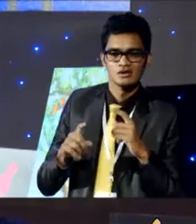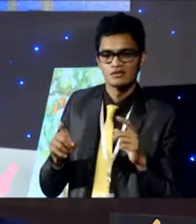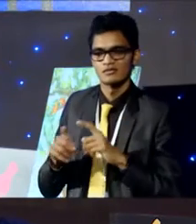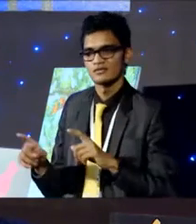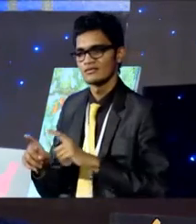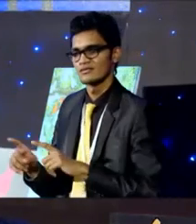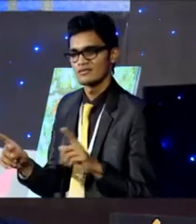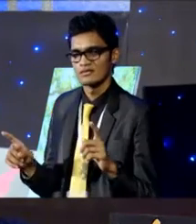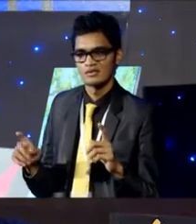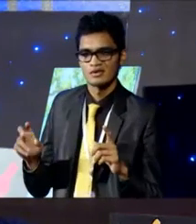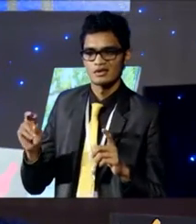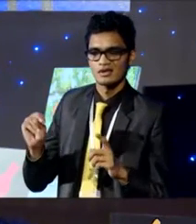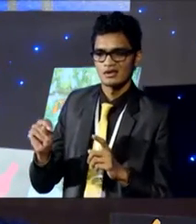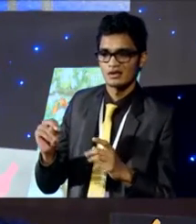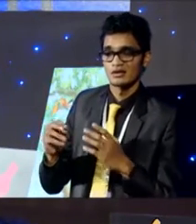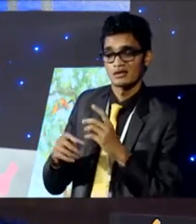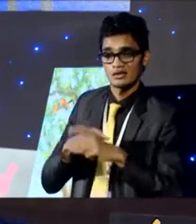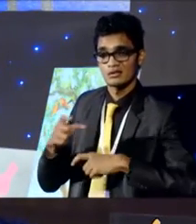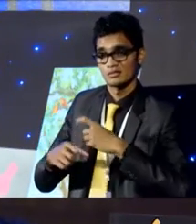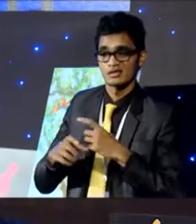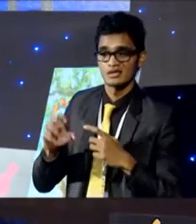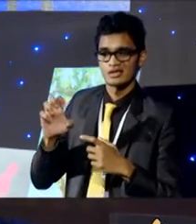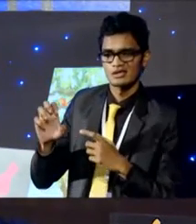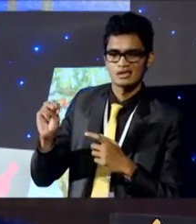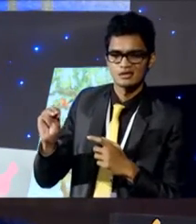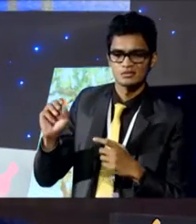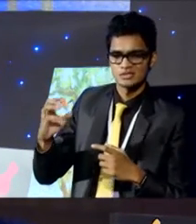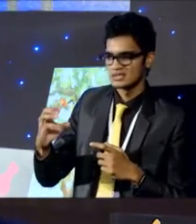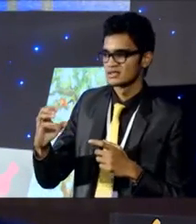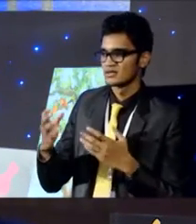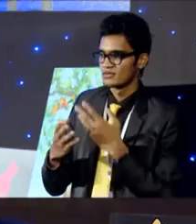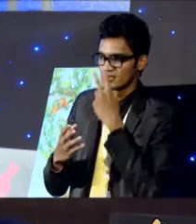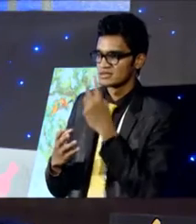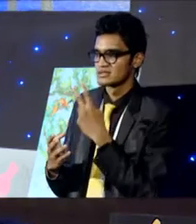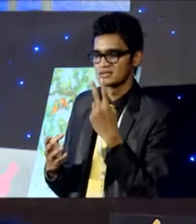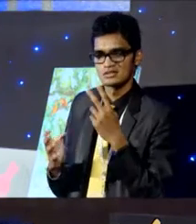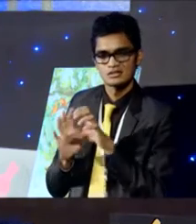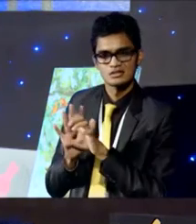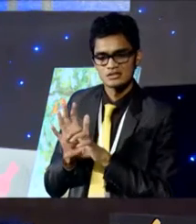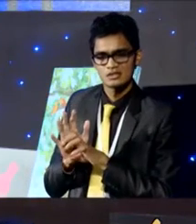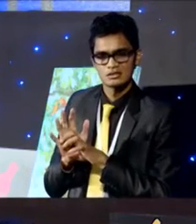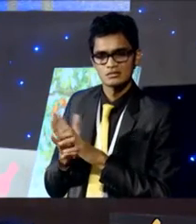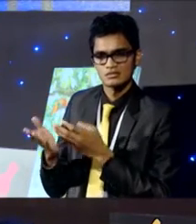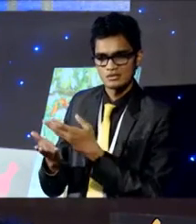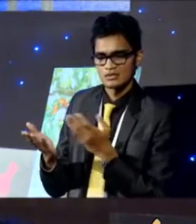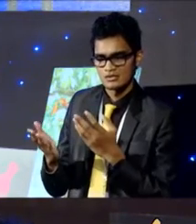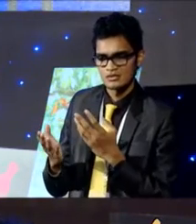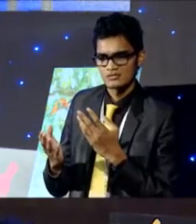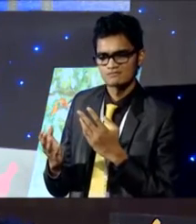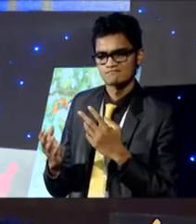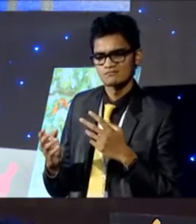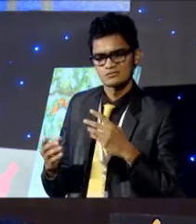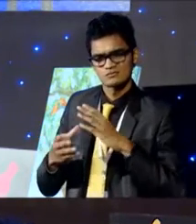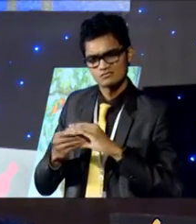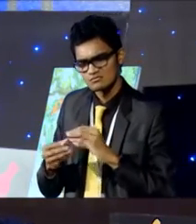other, people like EMC. So we need to talk and speak at various forums. And I